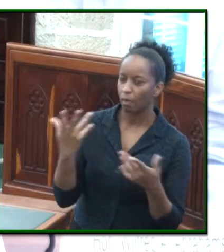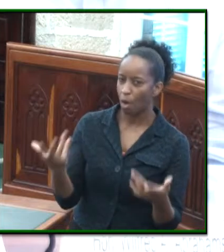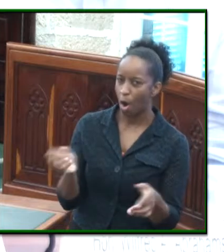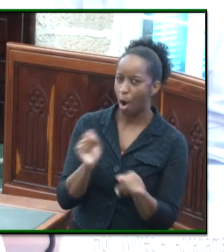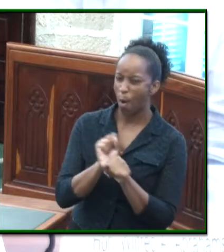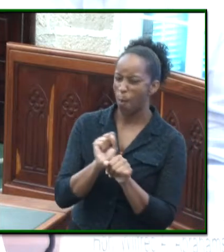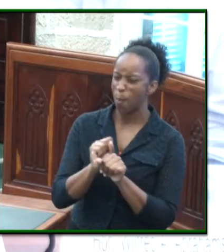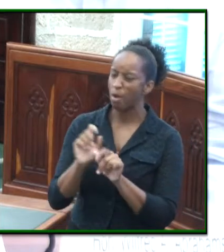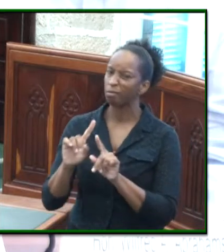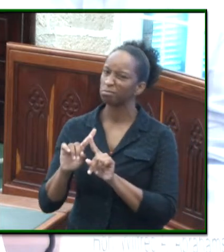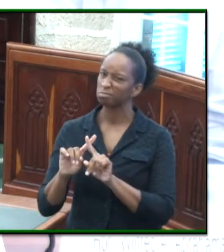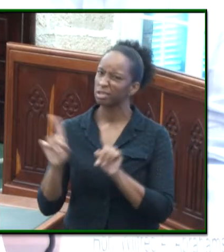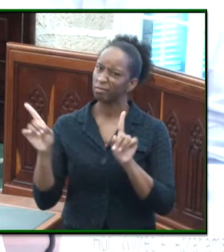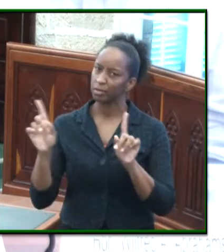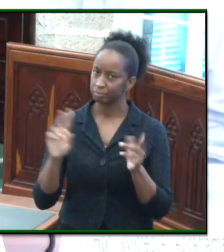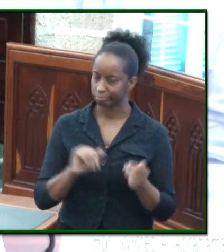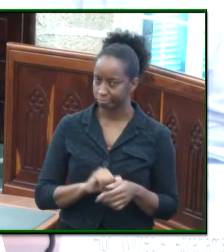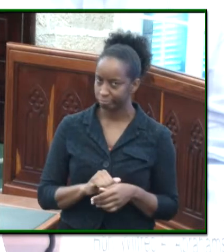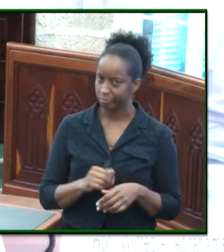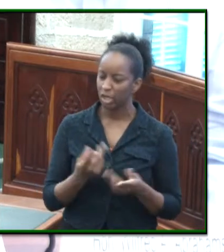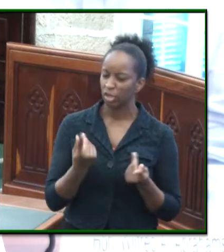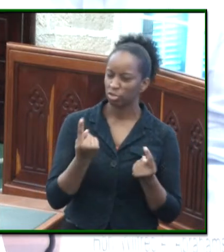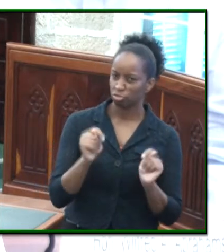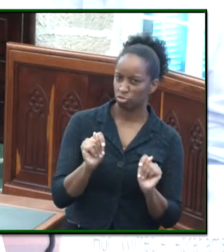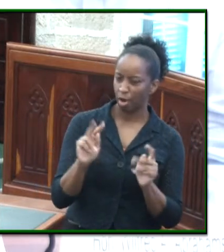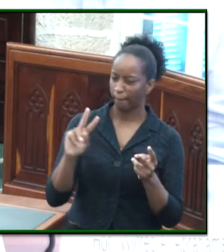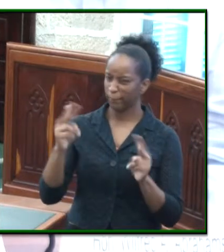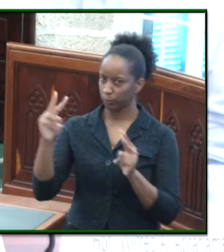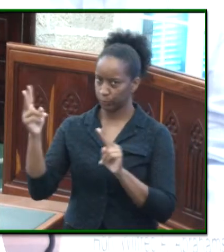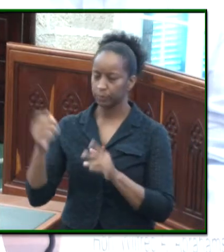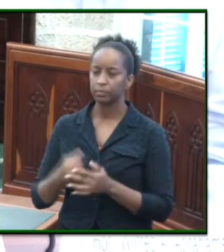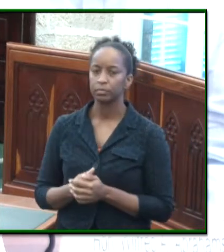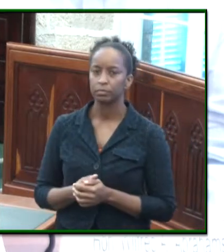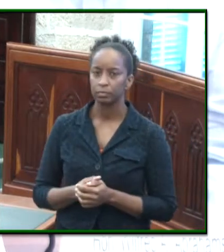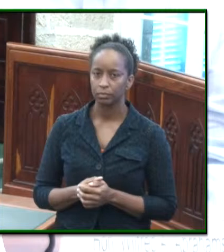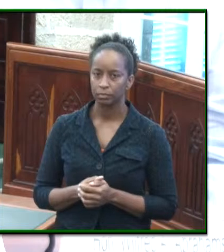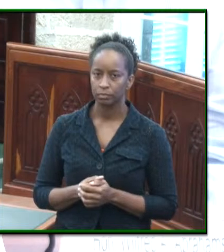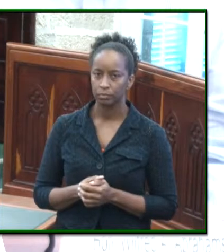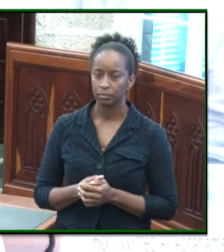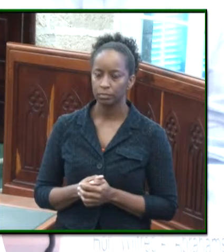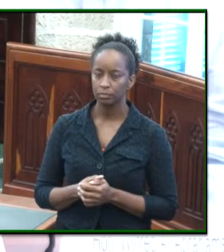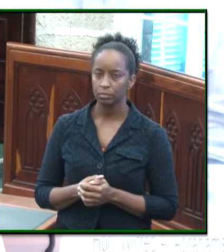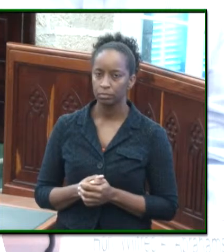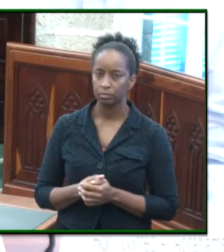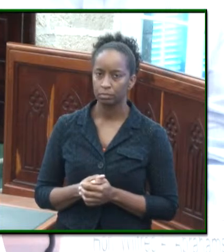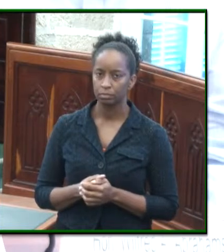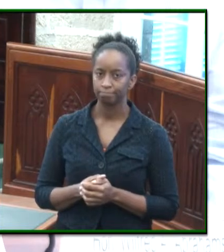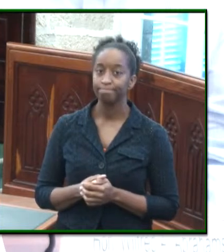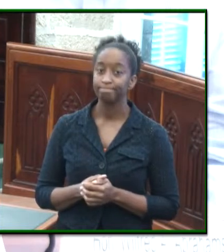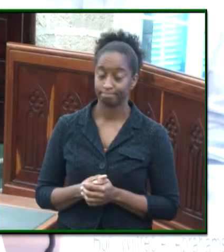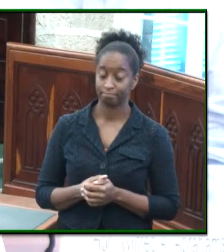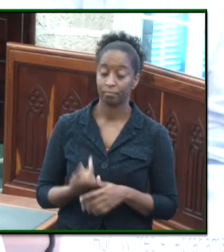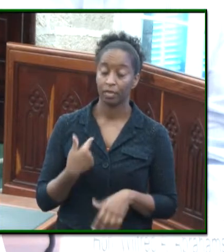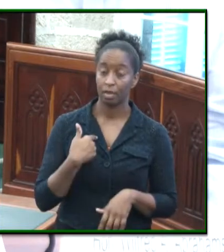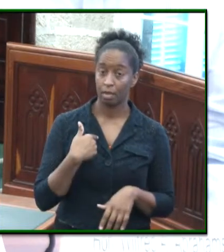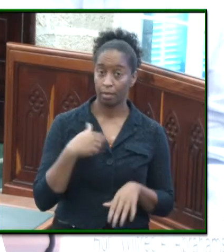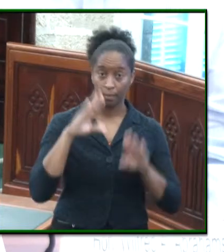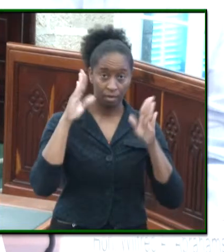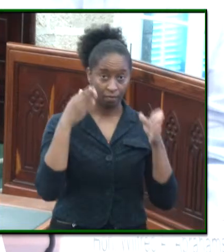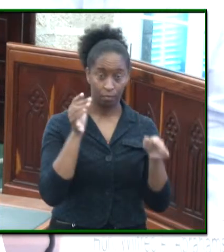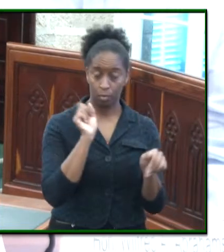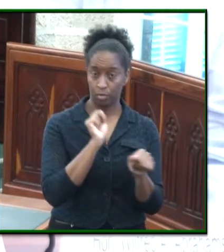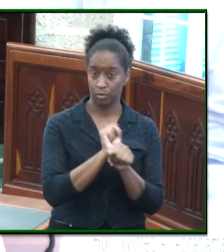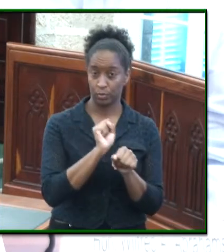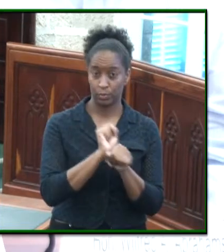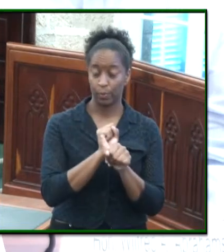sector. And I must say that many of them are not very happy. And they have reported to me that the whole issue of